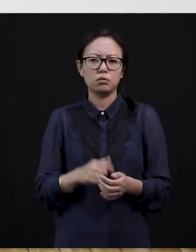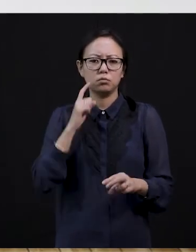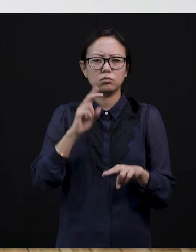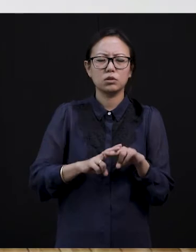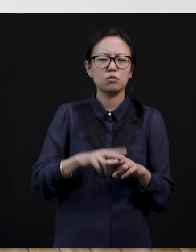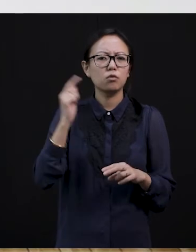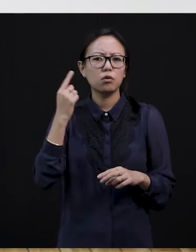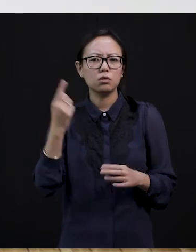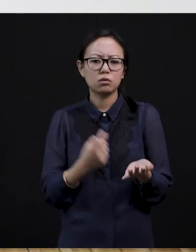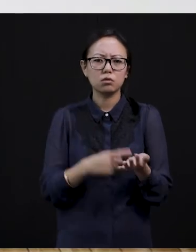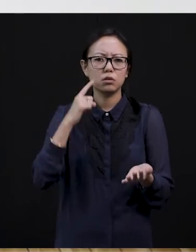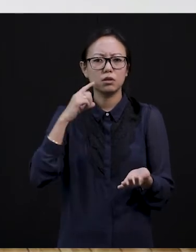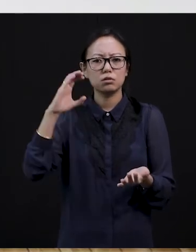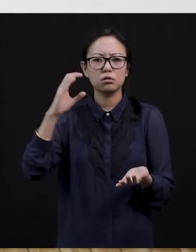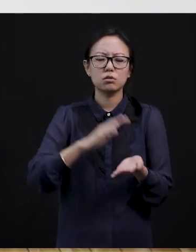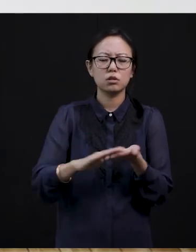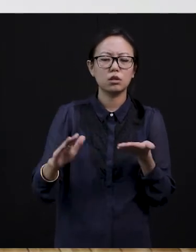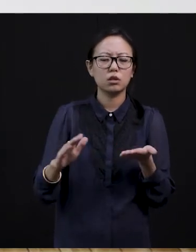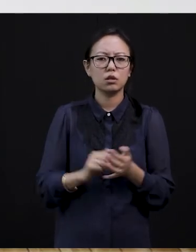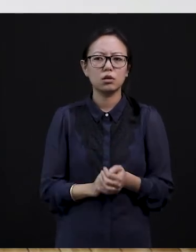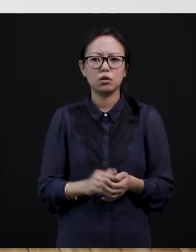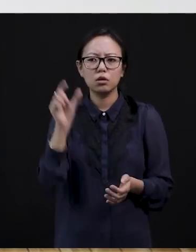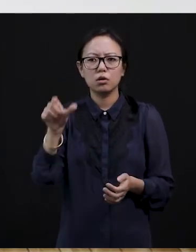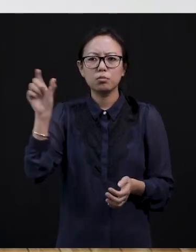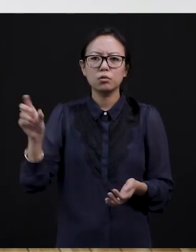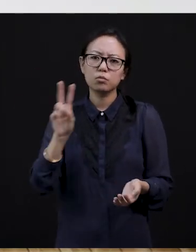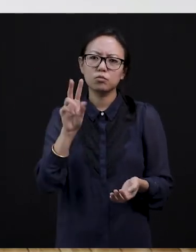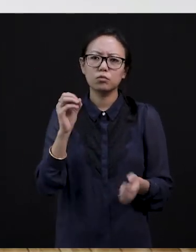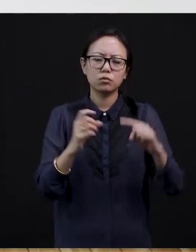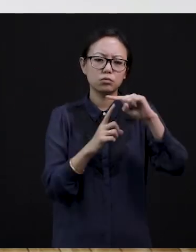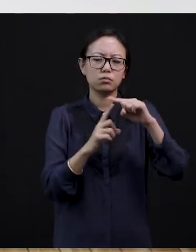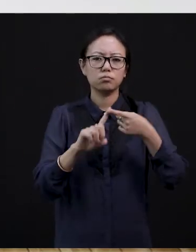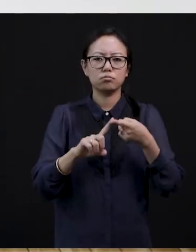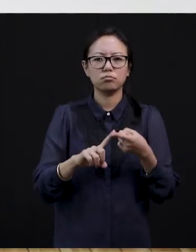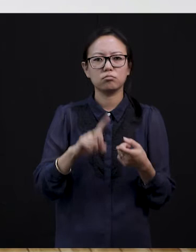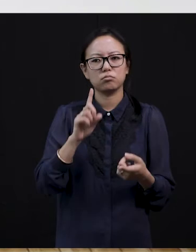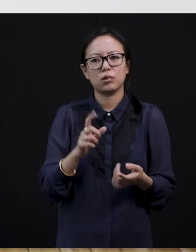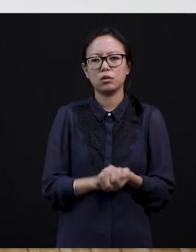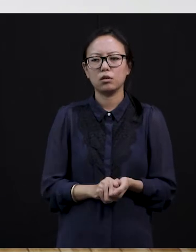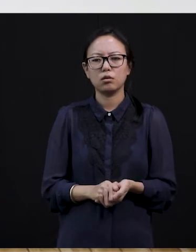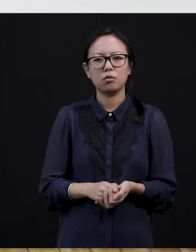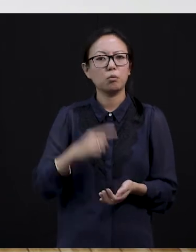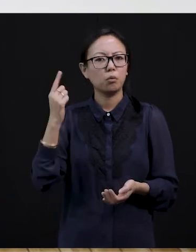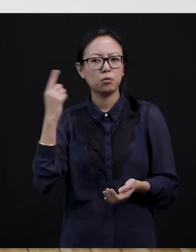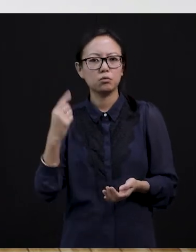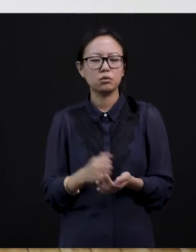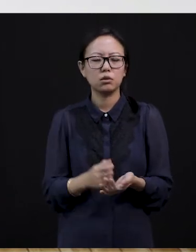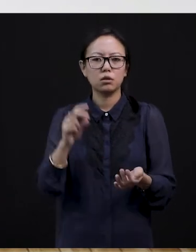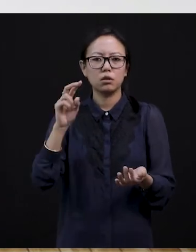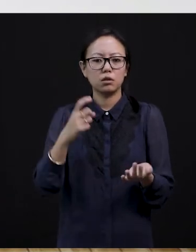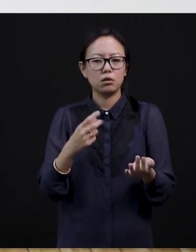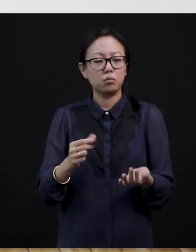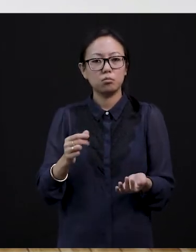unless everyone gets the right to vote, irrespective of gender, caste, creed, or social